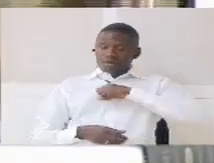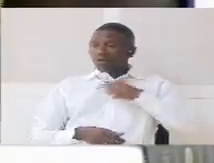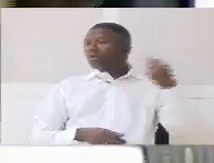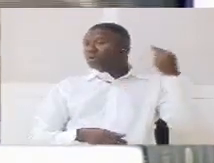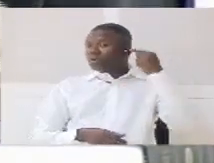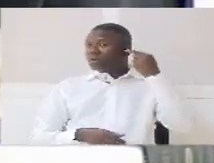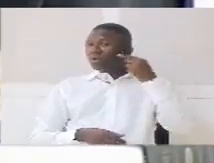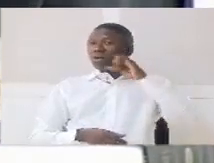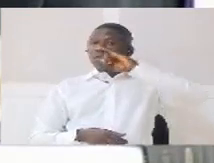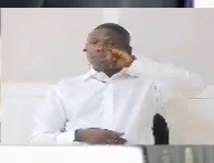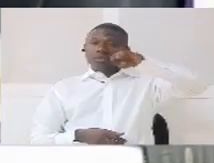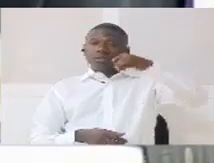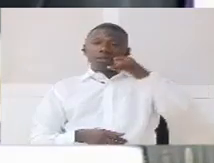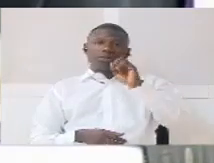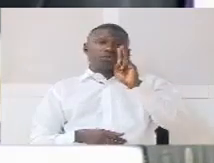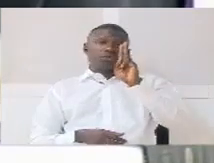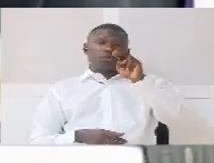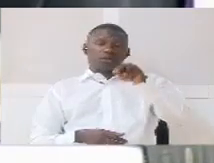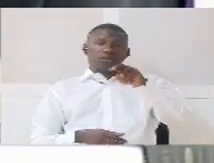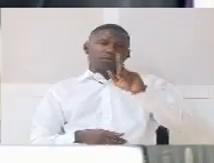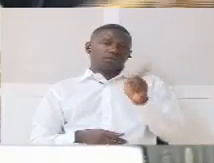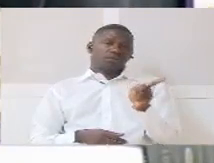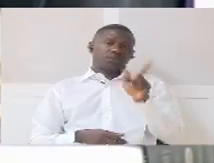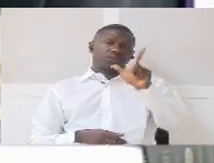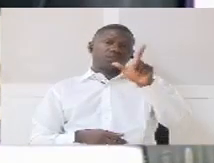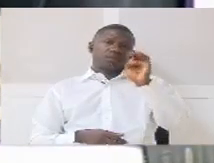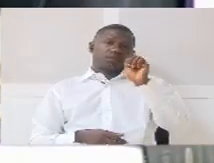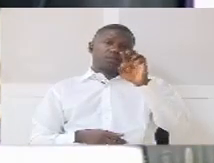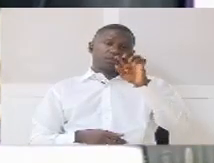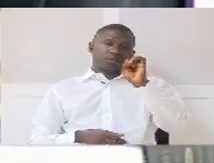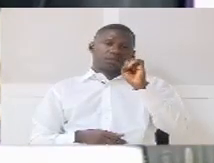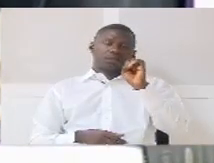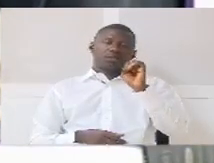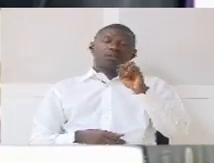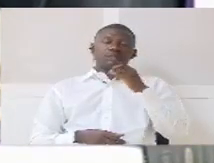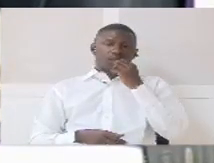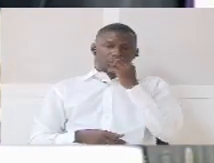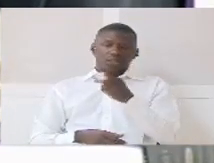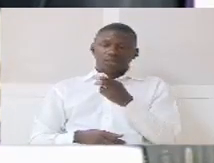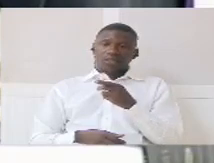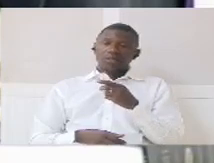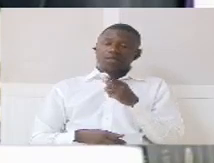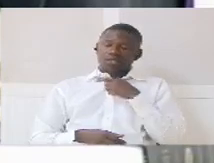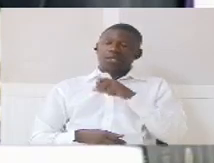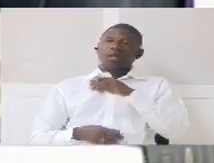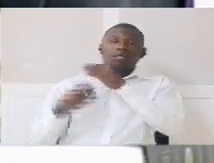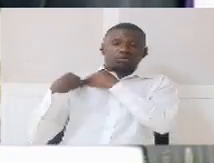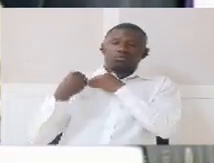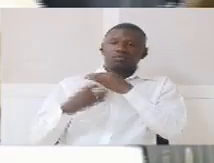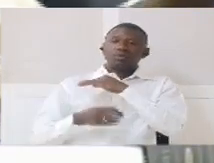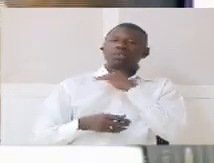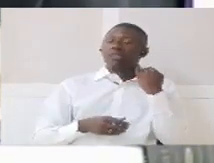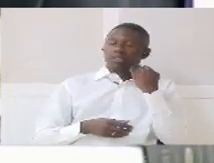Lako, Itolayafa. Then I. Got to hear from the junglers that they killed him. And I think we heard